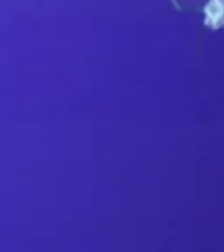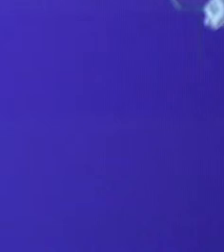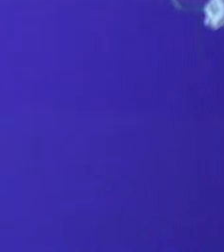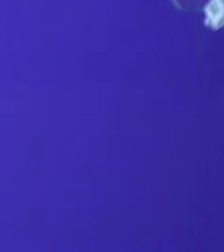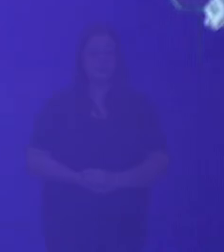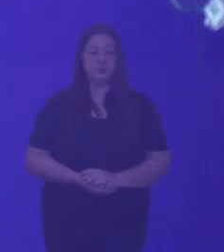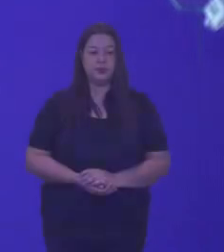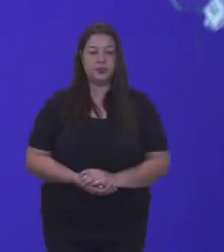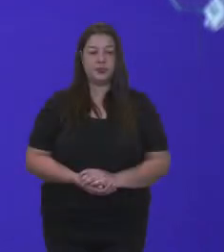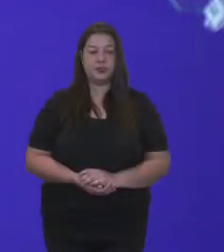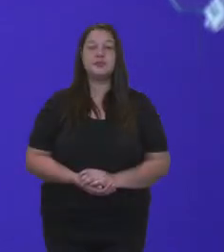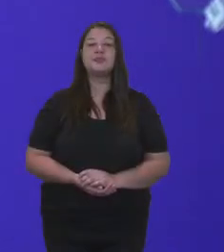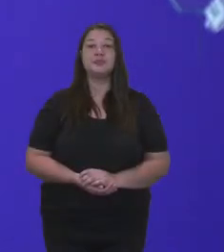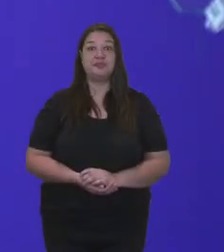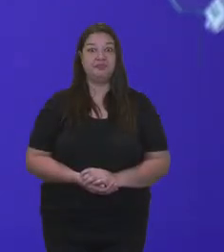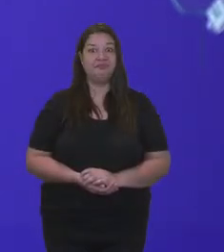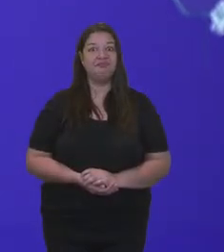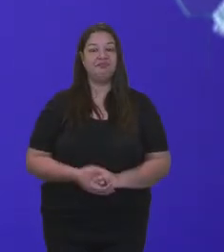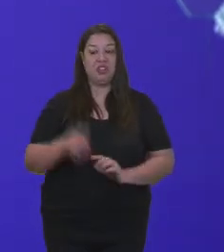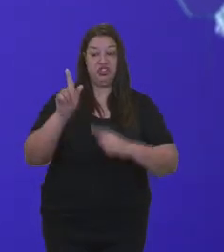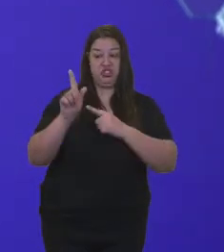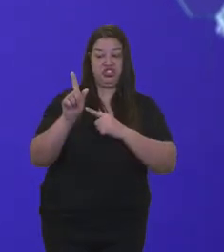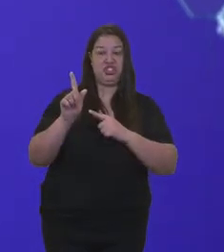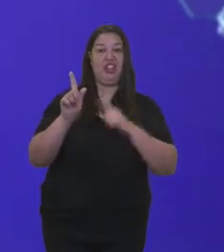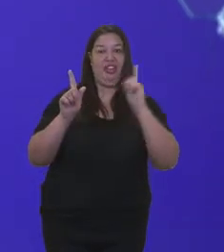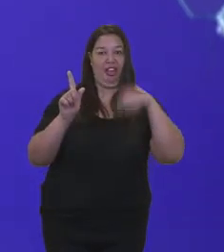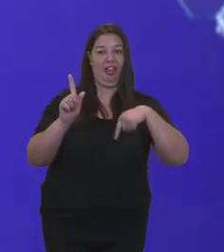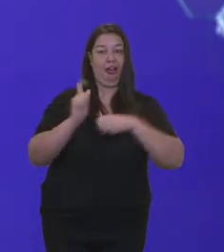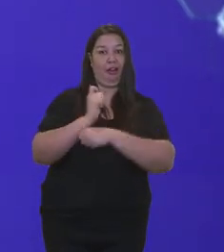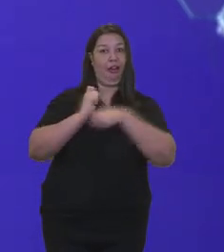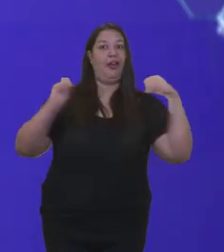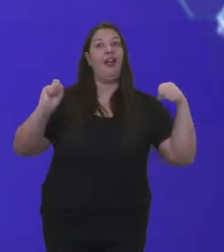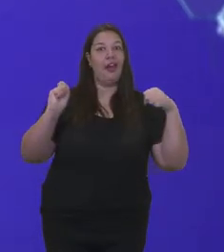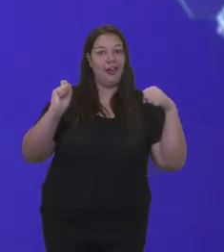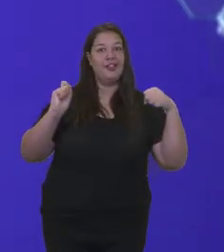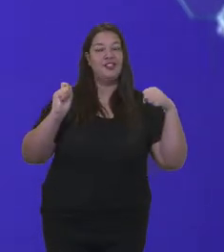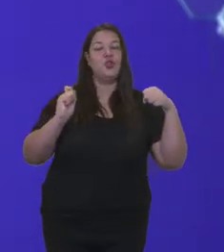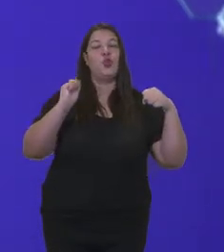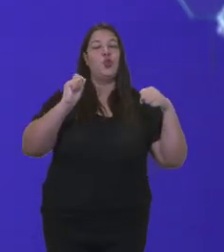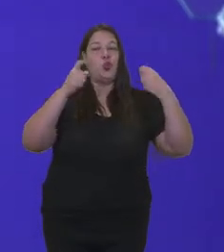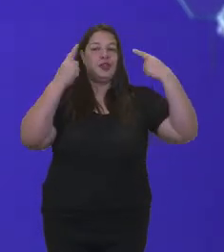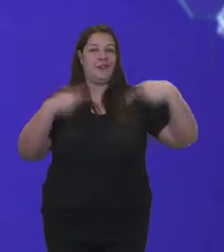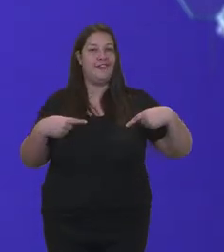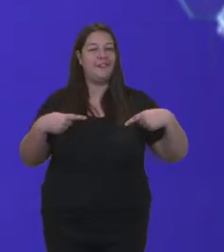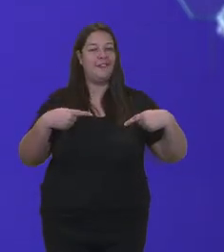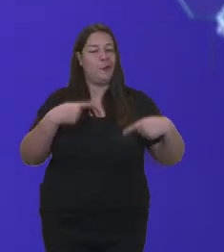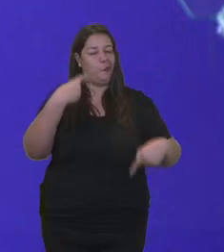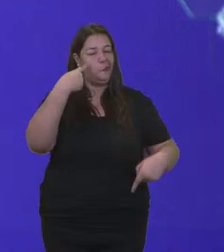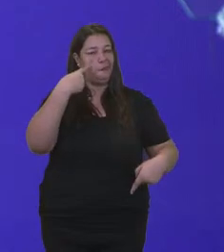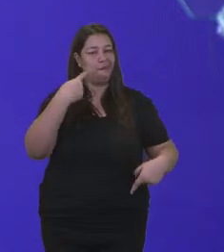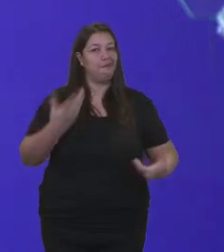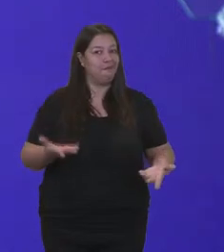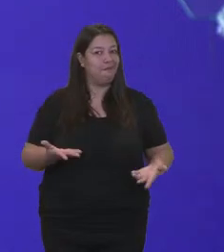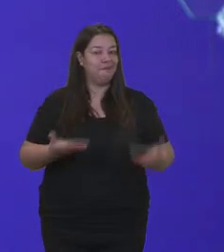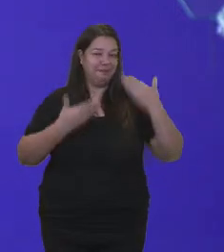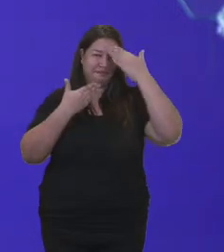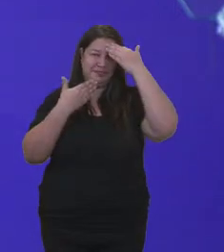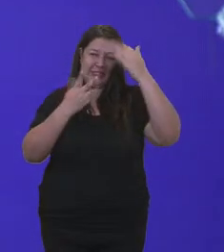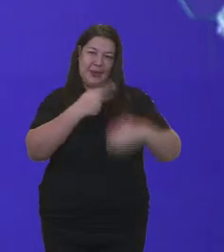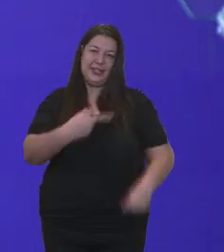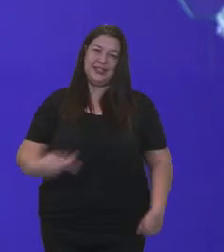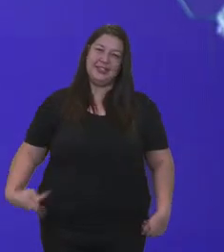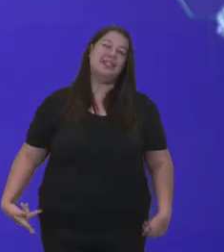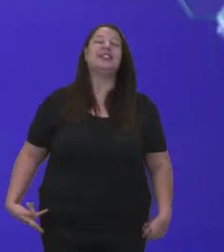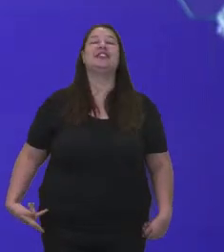grande G de grande desafio. Big G of a big challenge, right? Muito obrigada, Alberto. Thank you, Alberto. Você